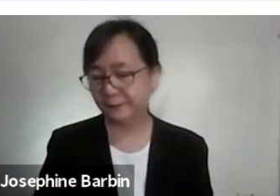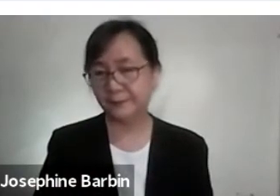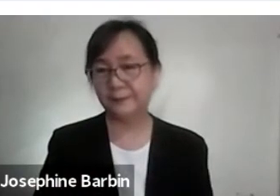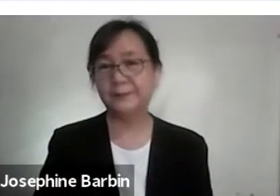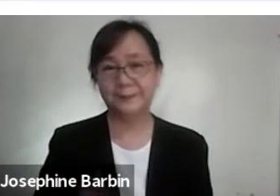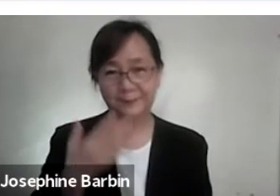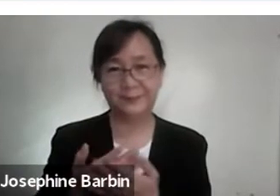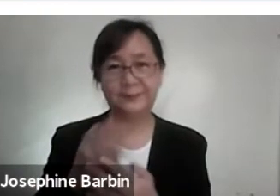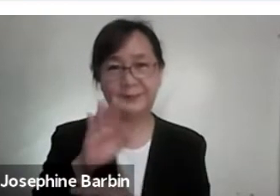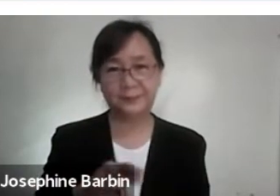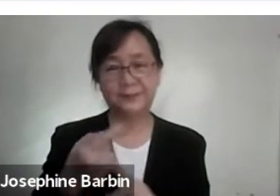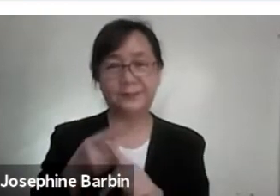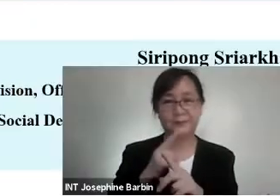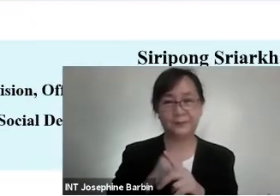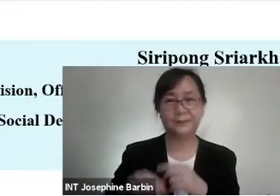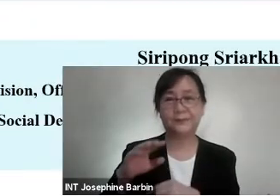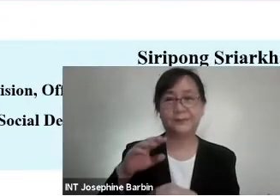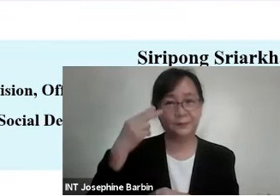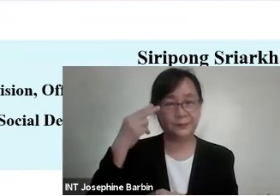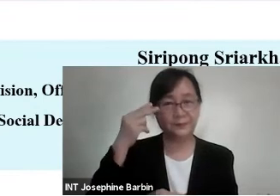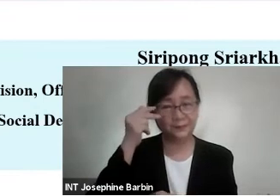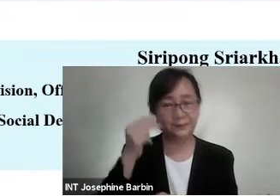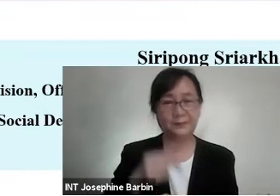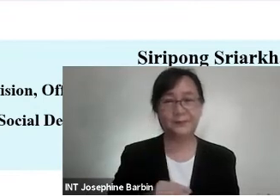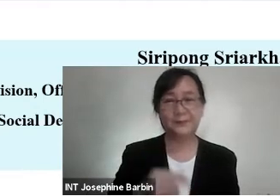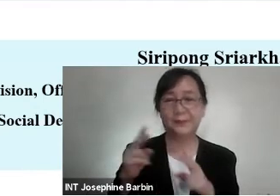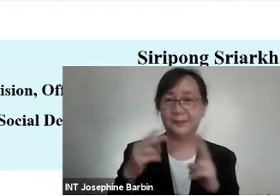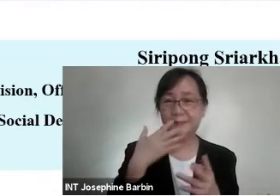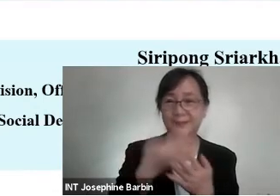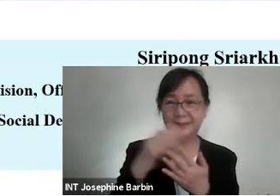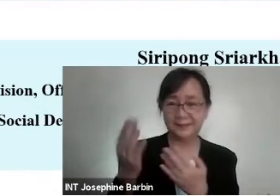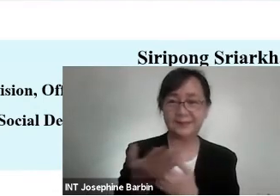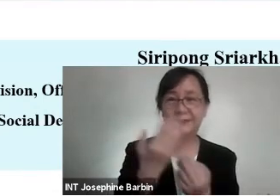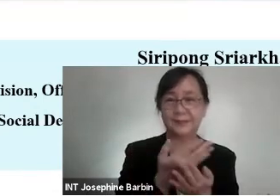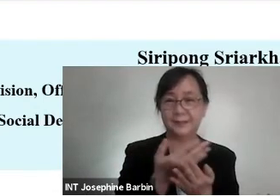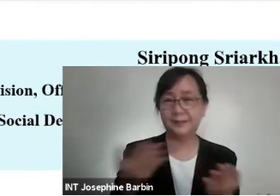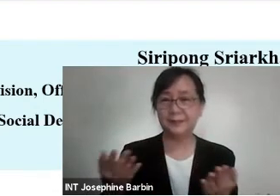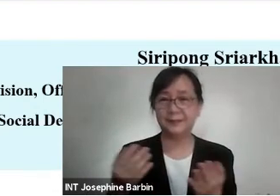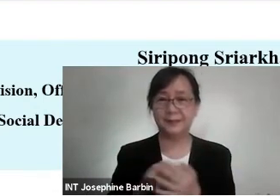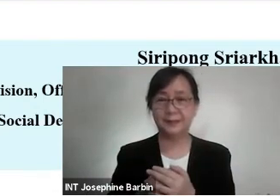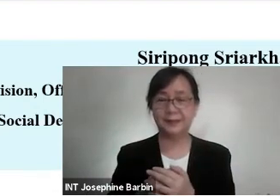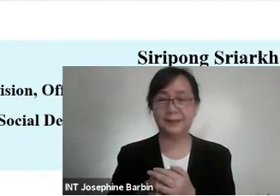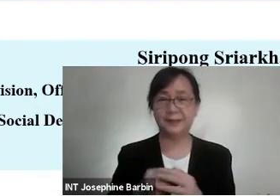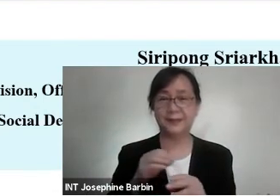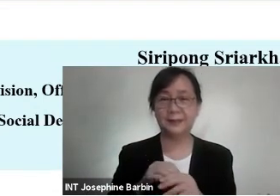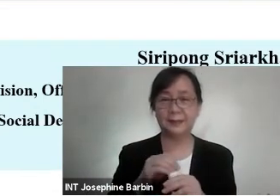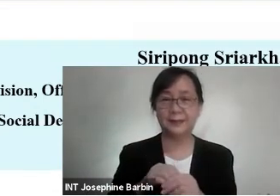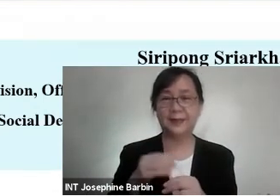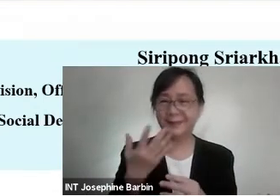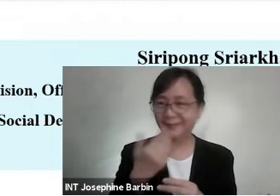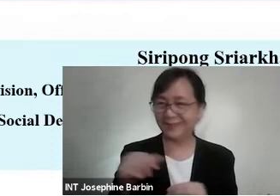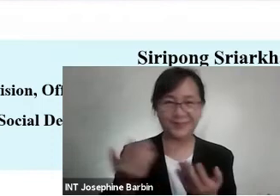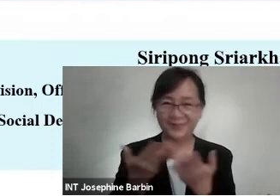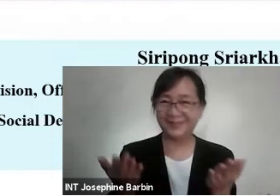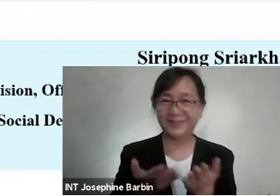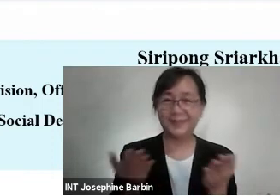afternoon from Bangkok, and very good morning to all you in Europe and elsewhere, right?